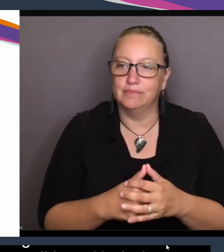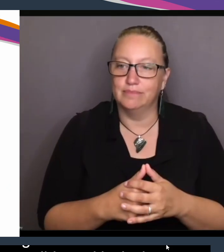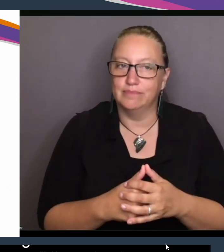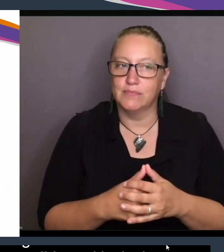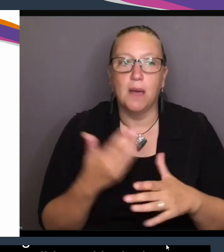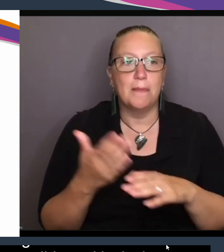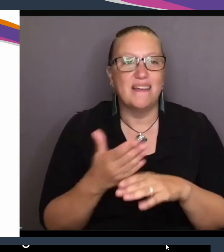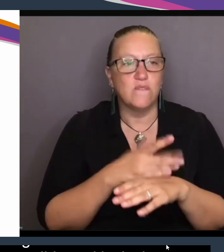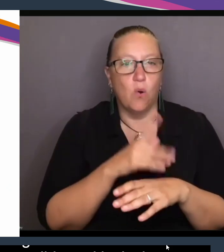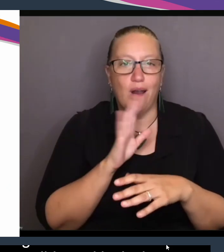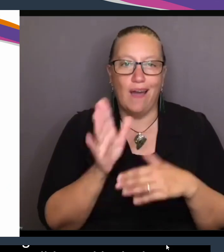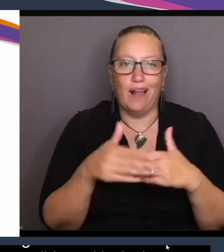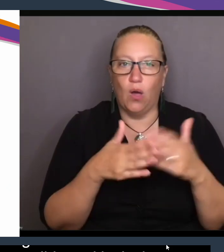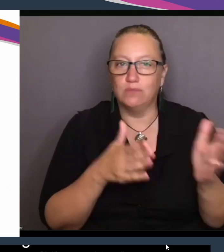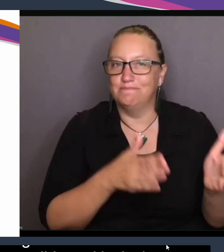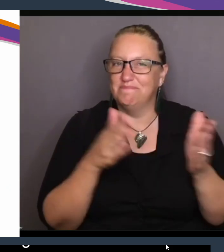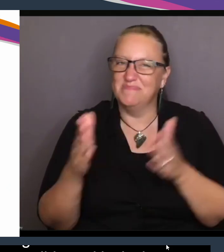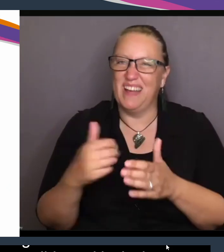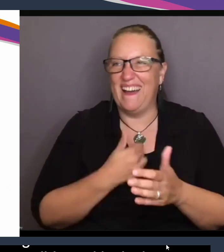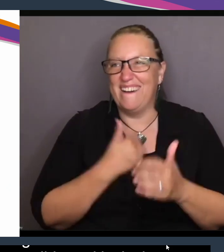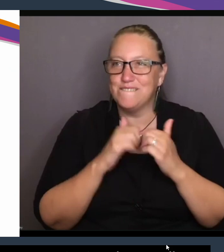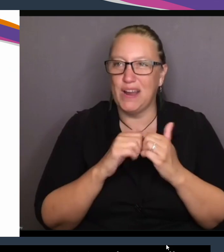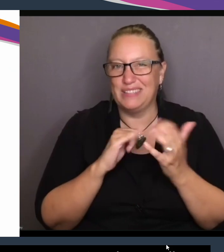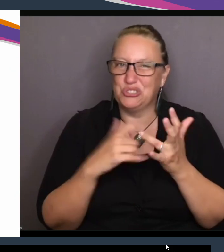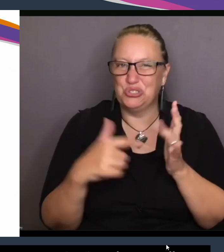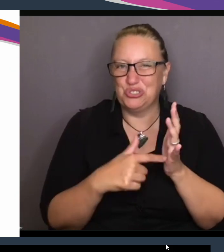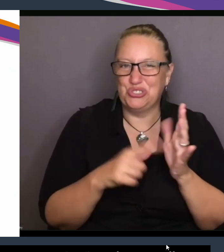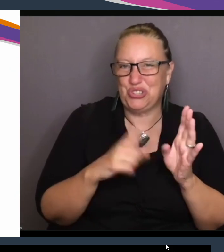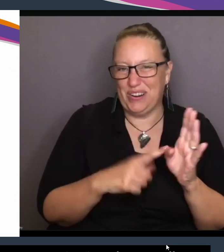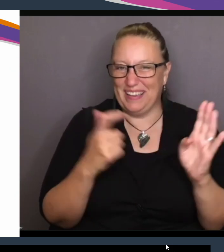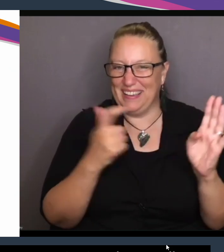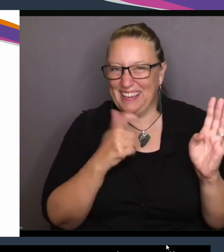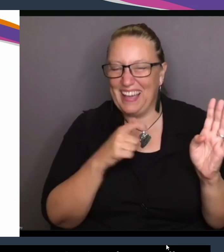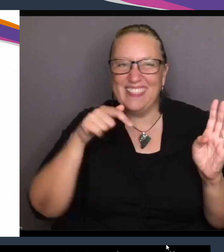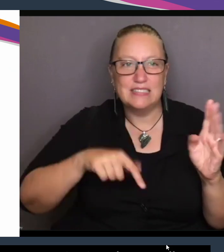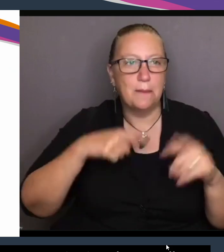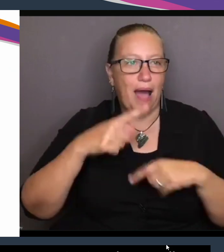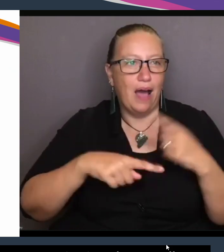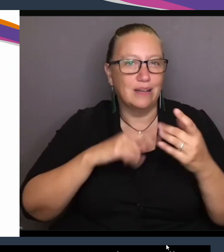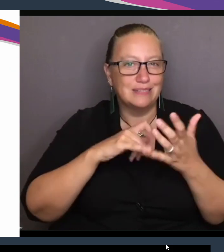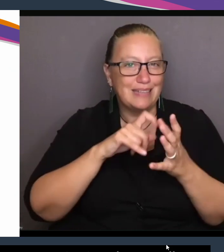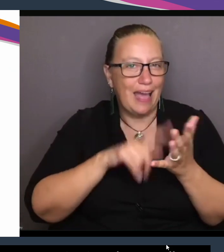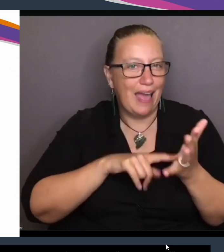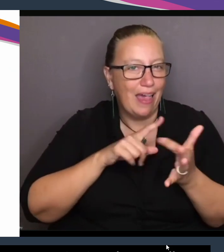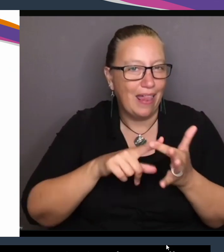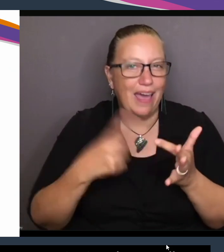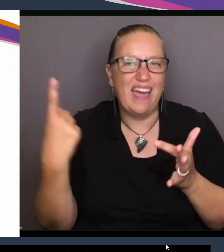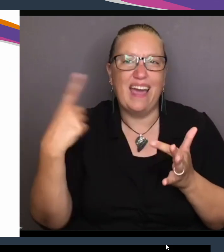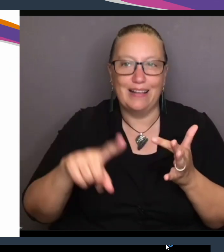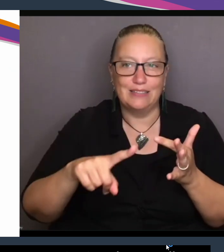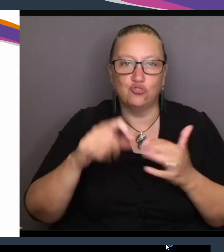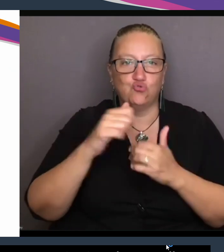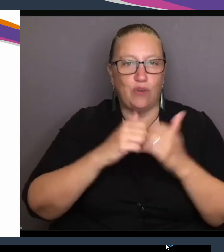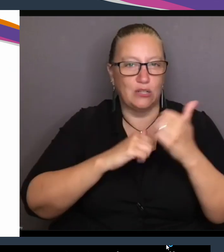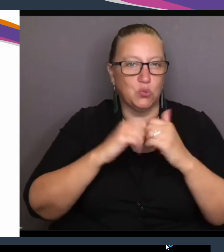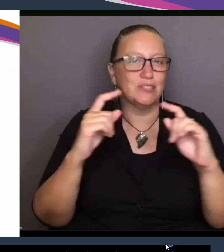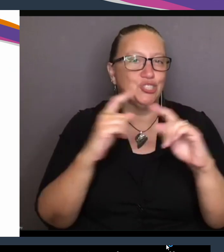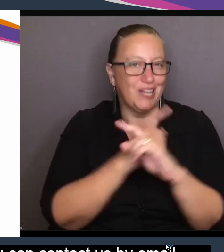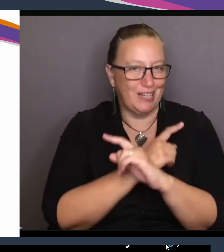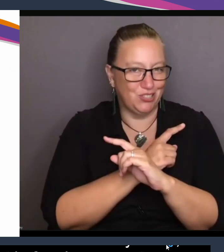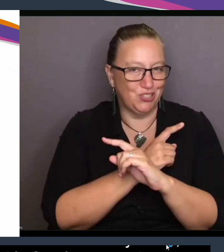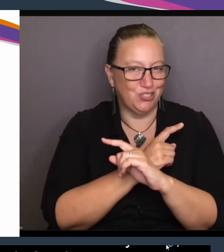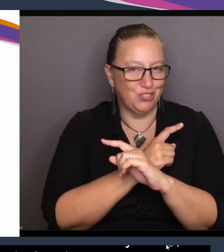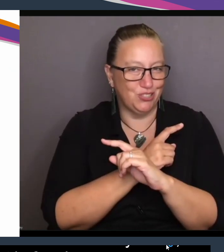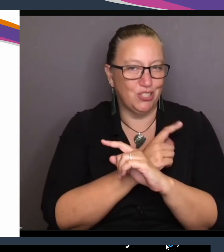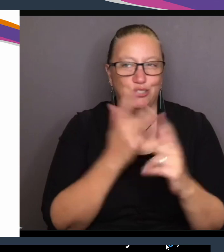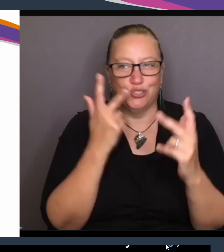on to our friend Scotty, this funding round is about scale, but it's also about structural change. It reflects confidence in